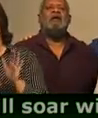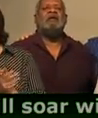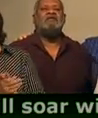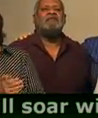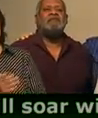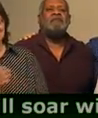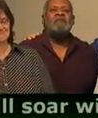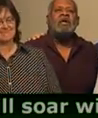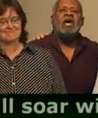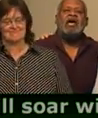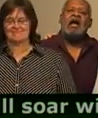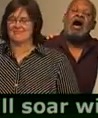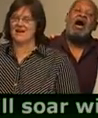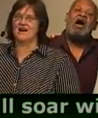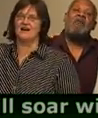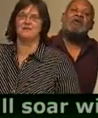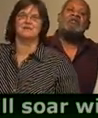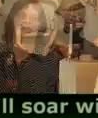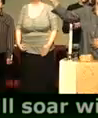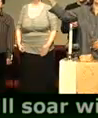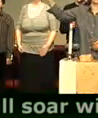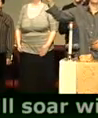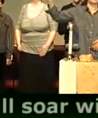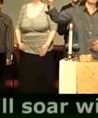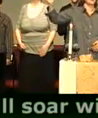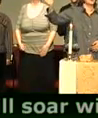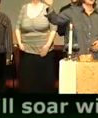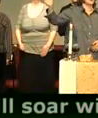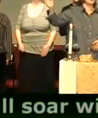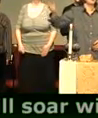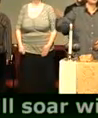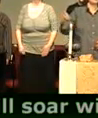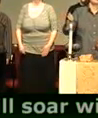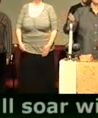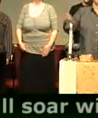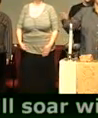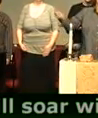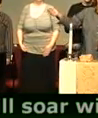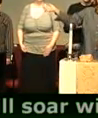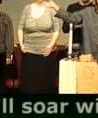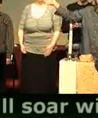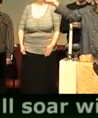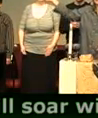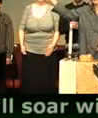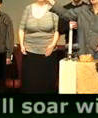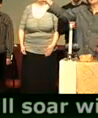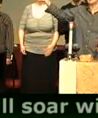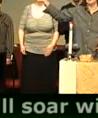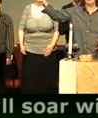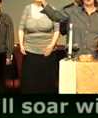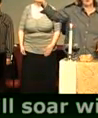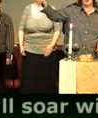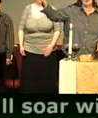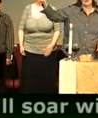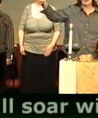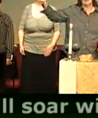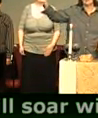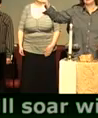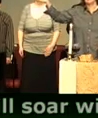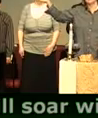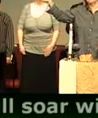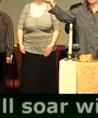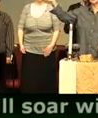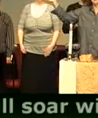Love and I will in you your spirit leads be